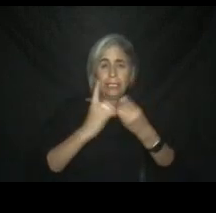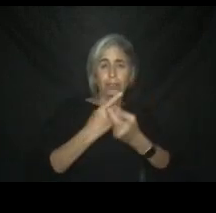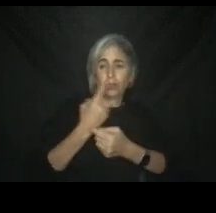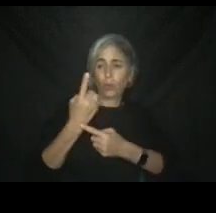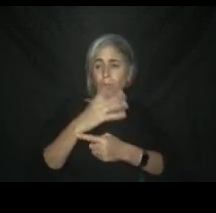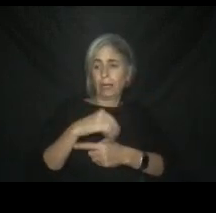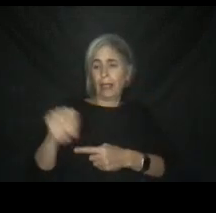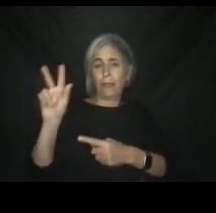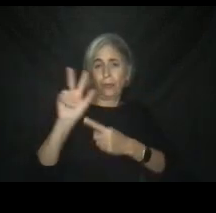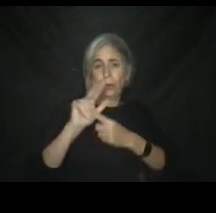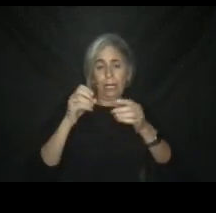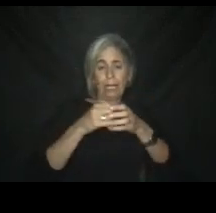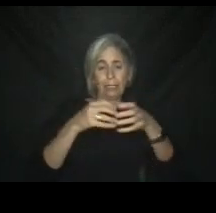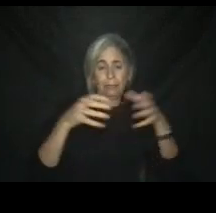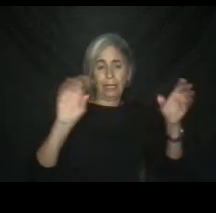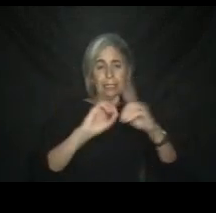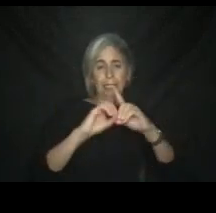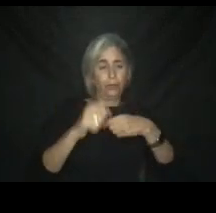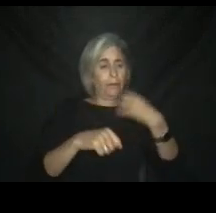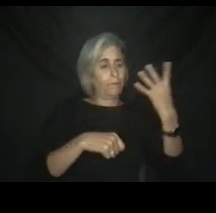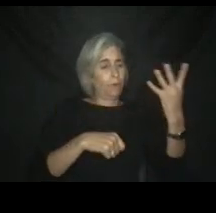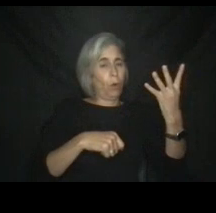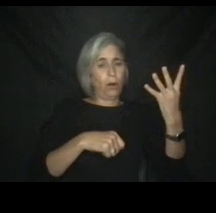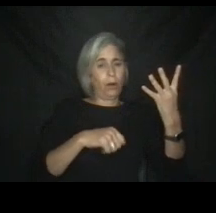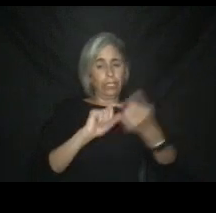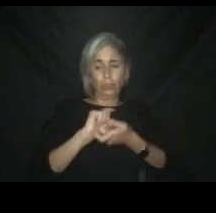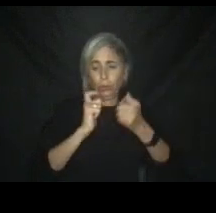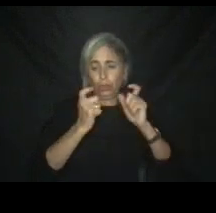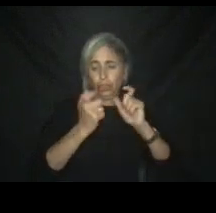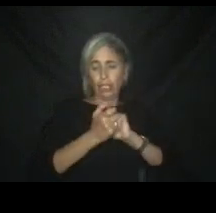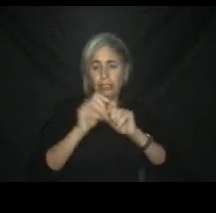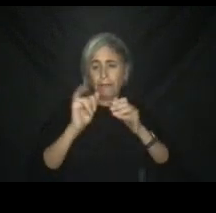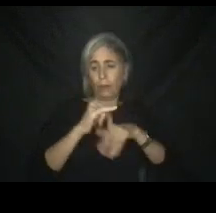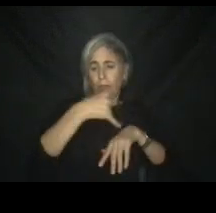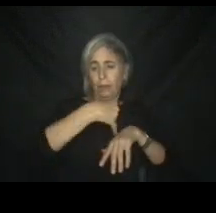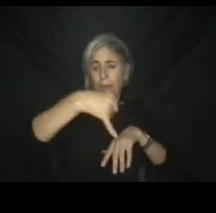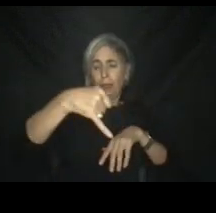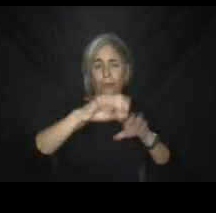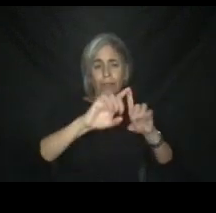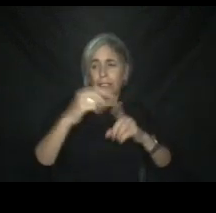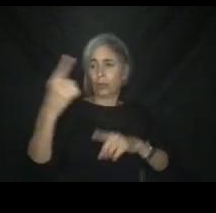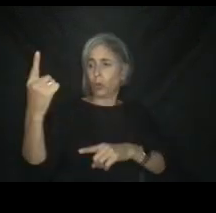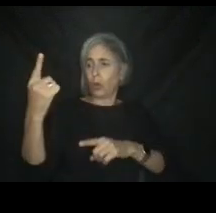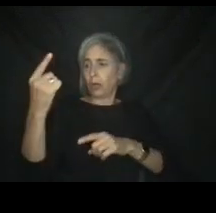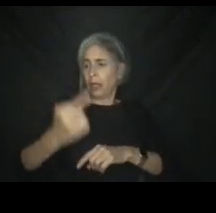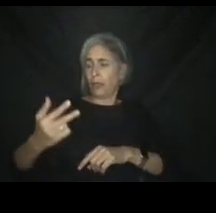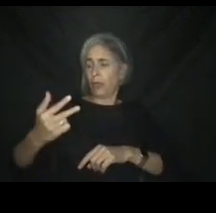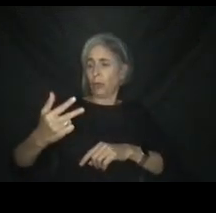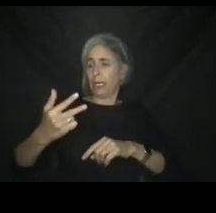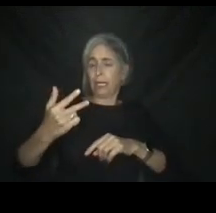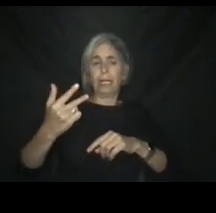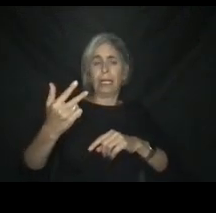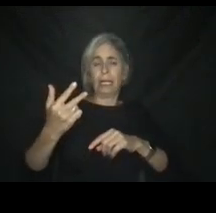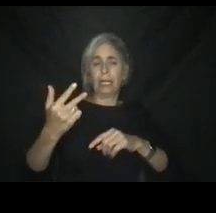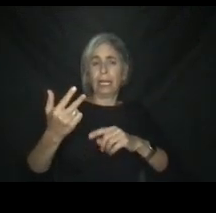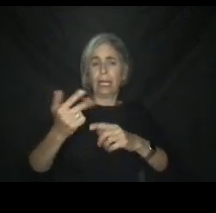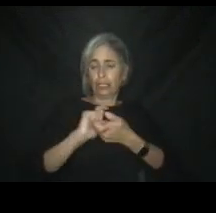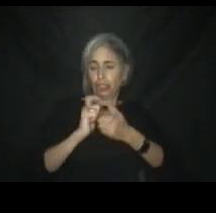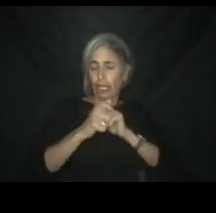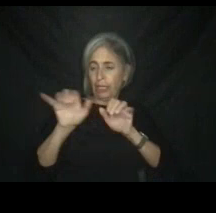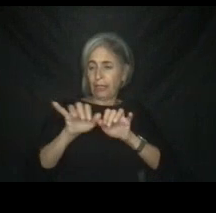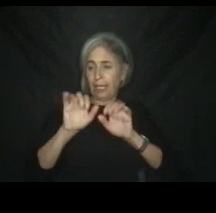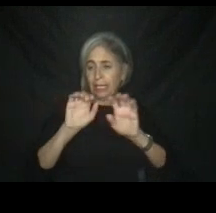that of District 4. This, of course, necessitated an adjustment of the geographic boundaries where Districts 1 and 3 contracted in size, whereas District